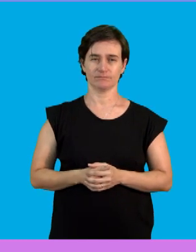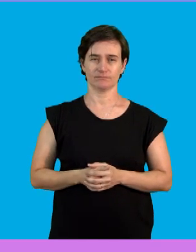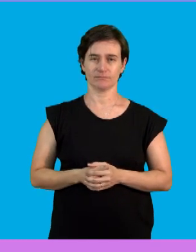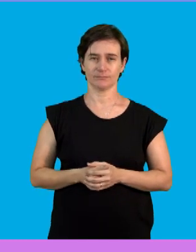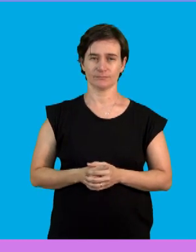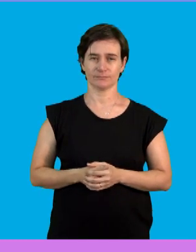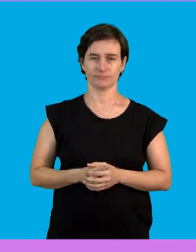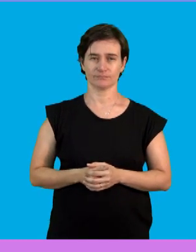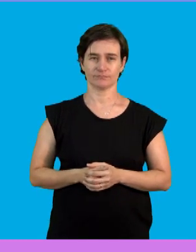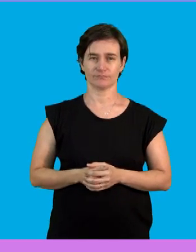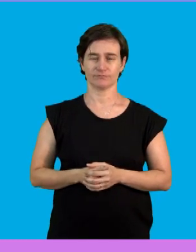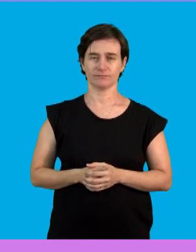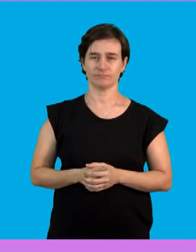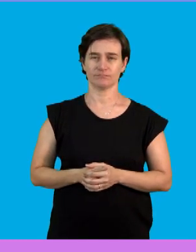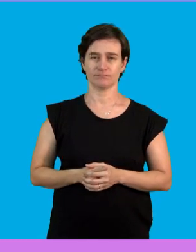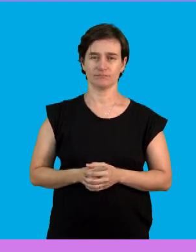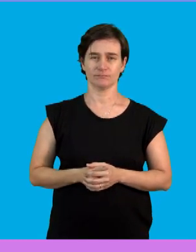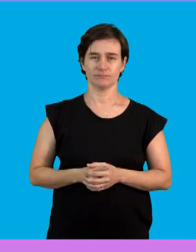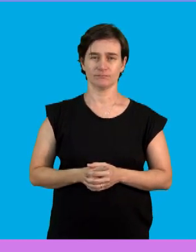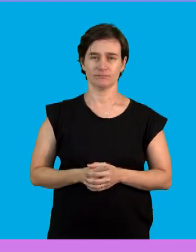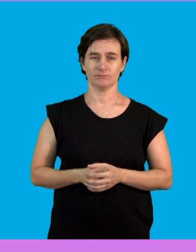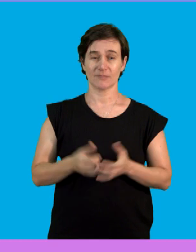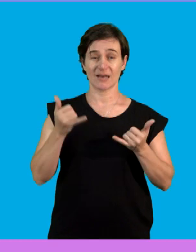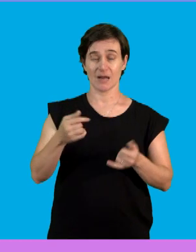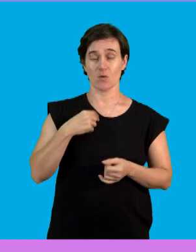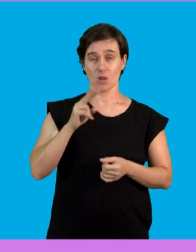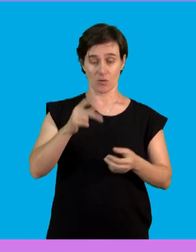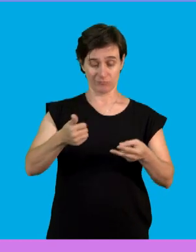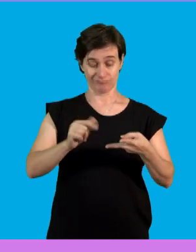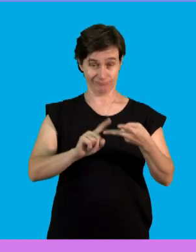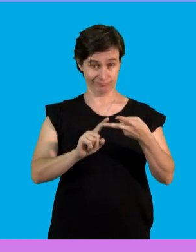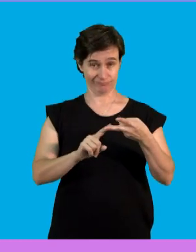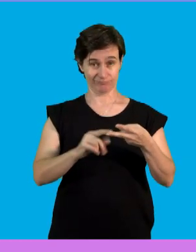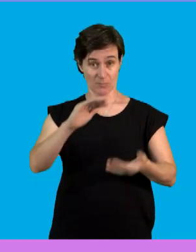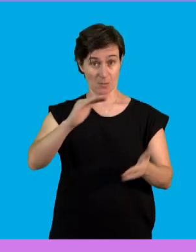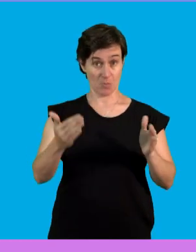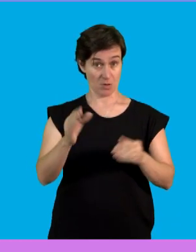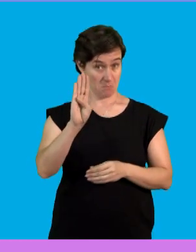Now let's look at box B.